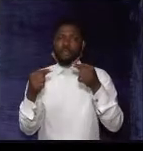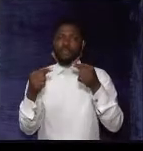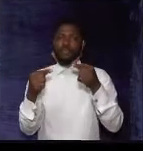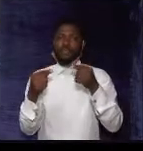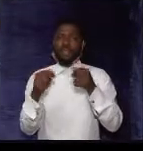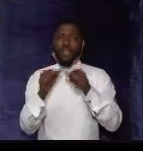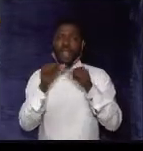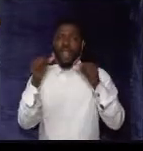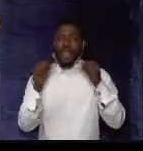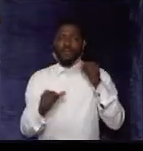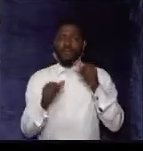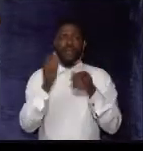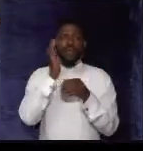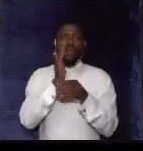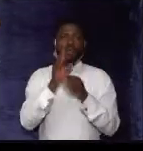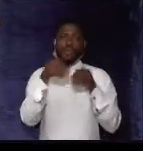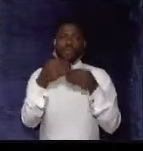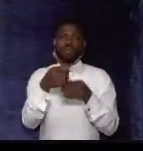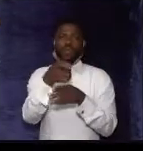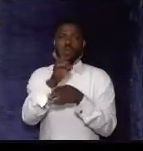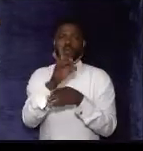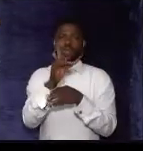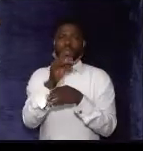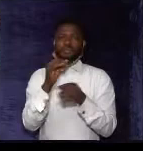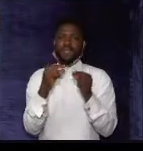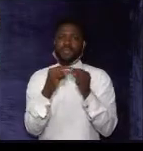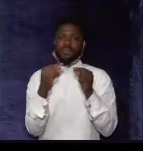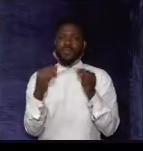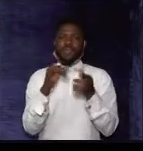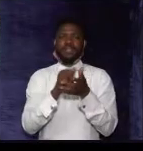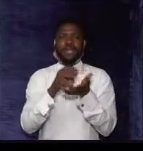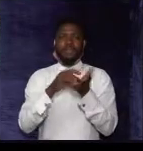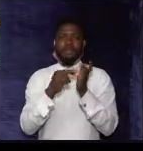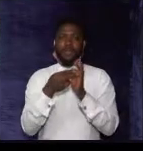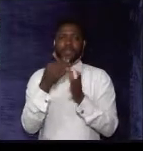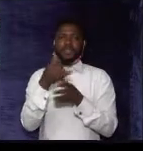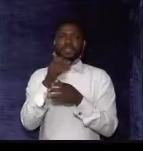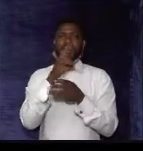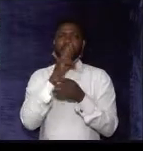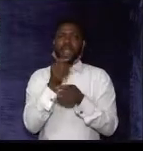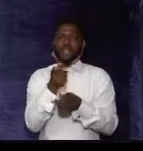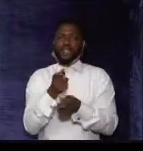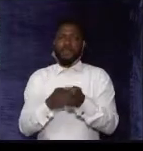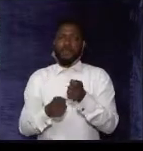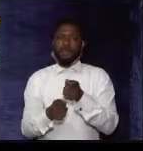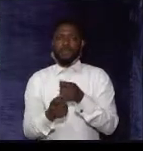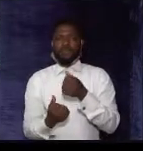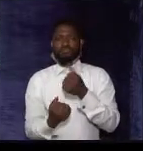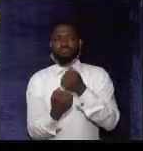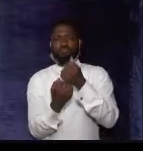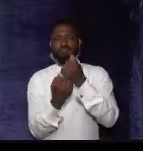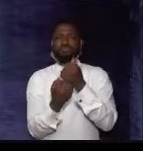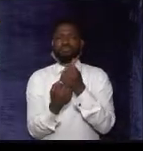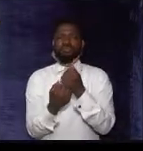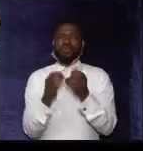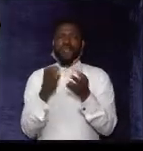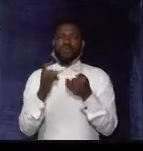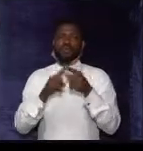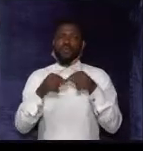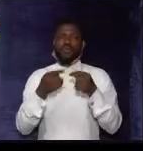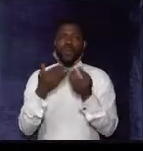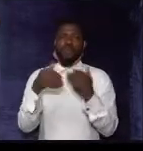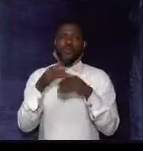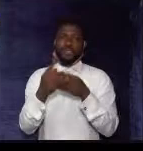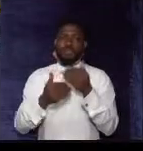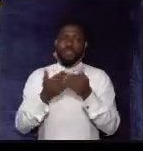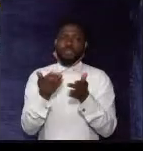opposite angles will always give you 180 degrees. That means that they are supplementary. So I'll just go